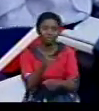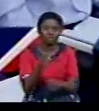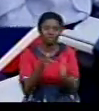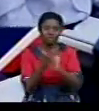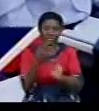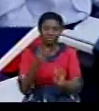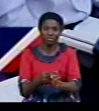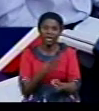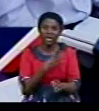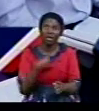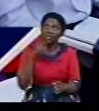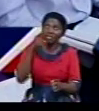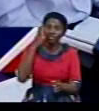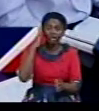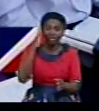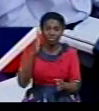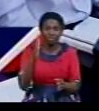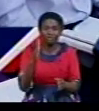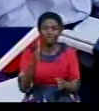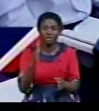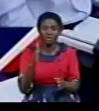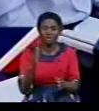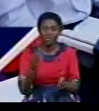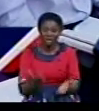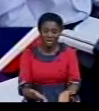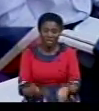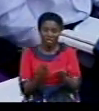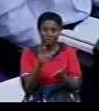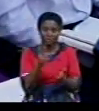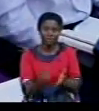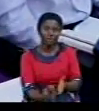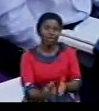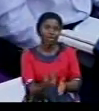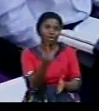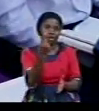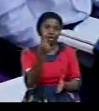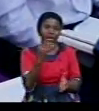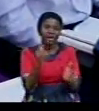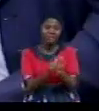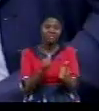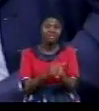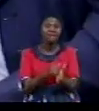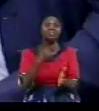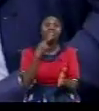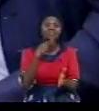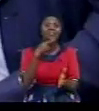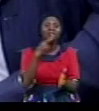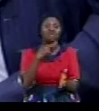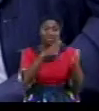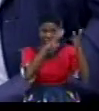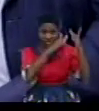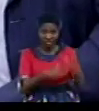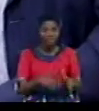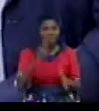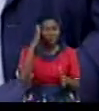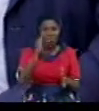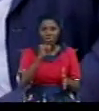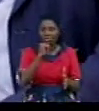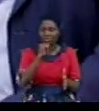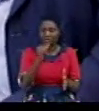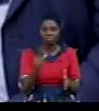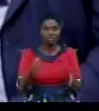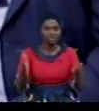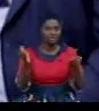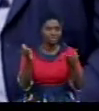and he will lift you up that Red Sea will not drown you in Jesus name